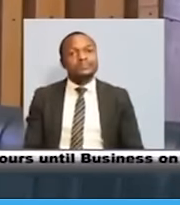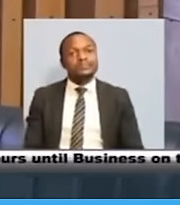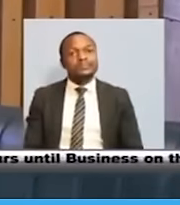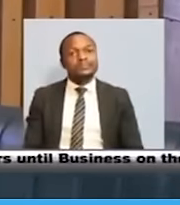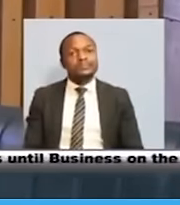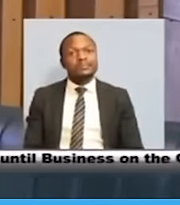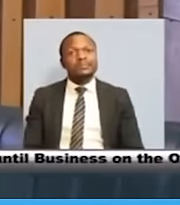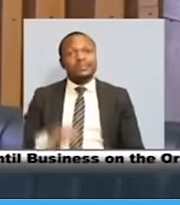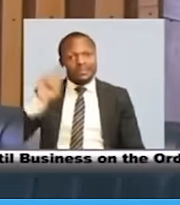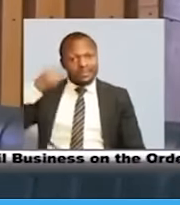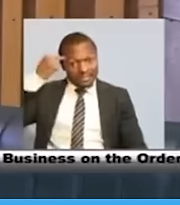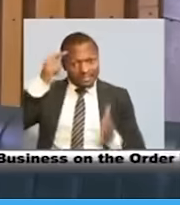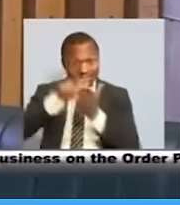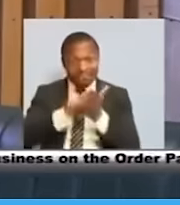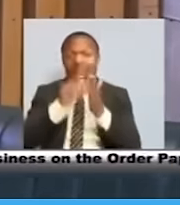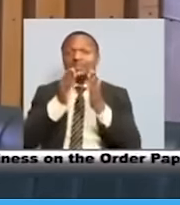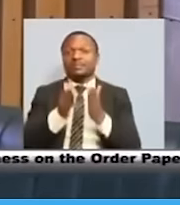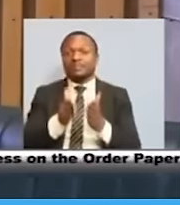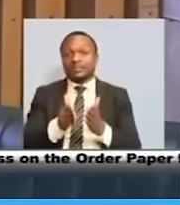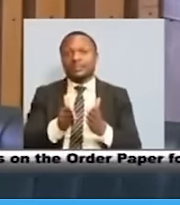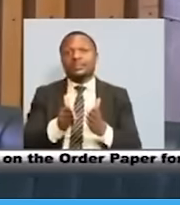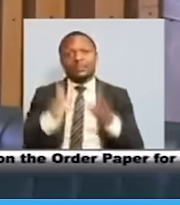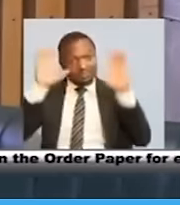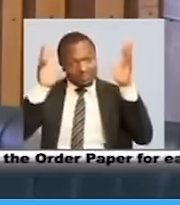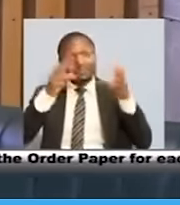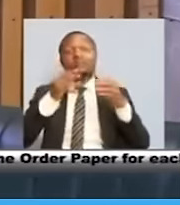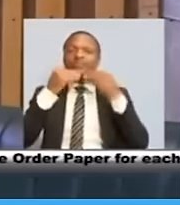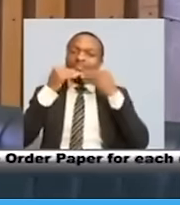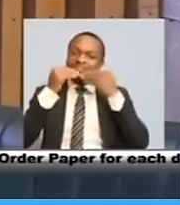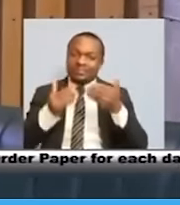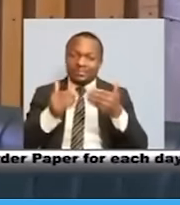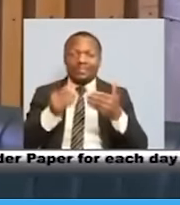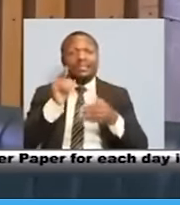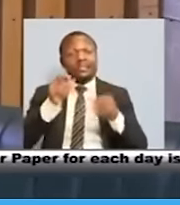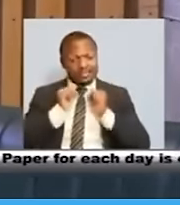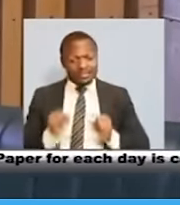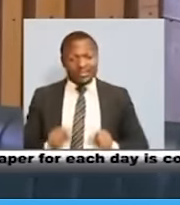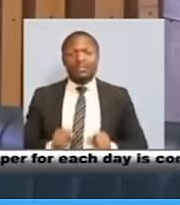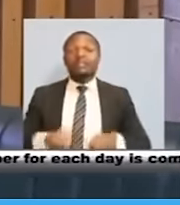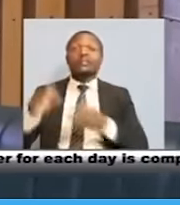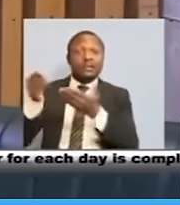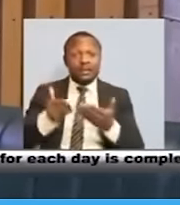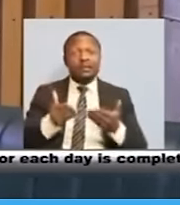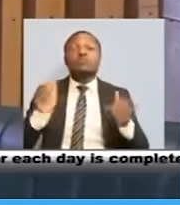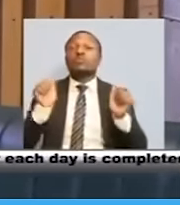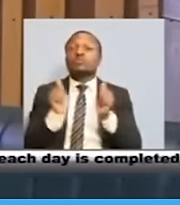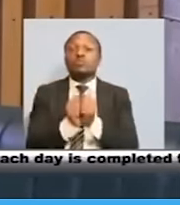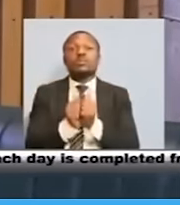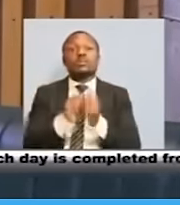the learned counsel, congratulating him, and making him appreciate that that status comes with a lot of